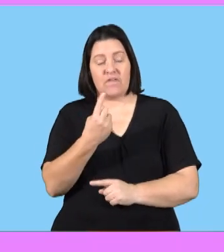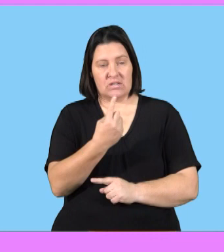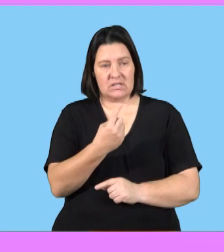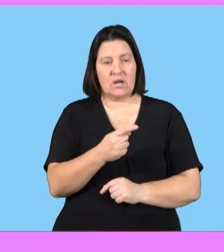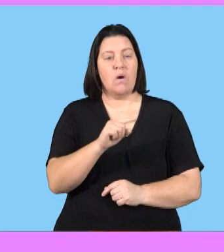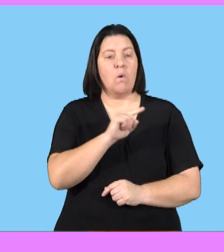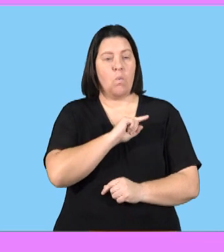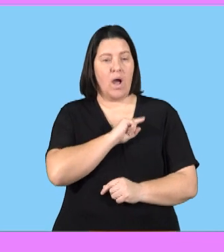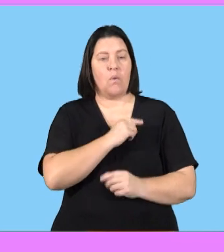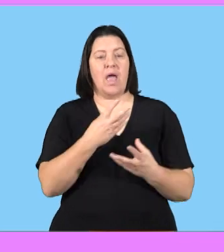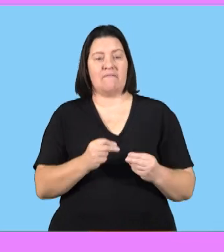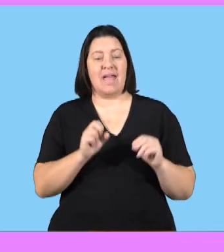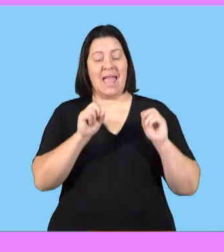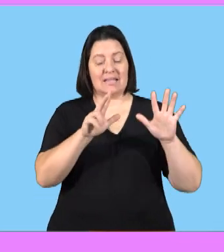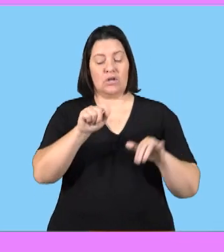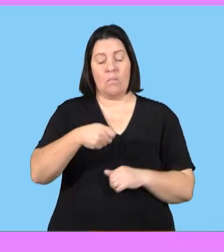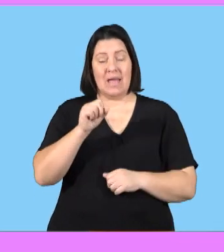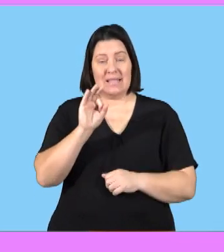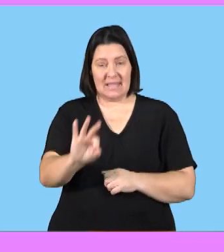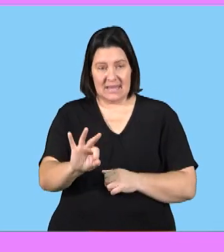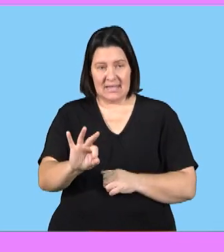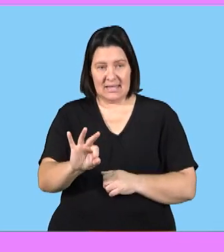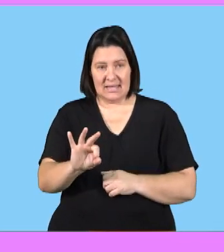one, because we have